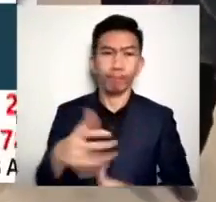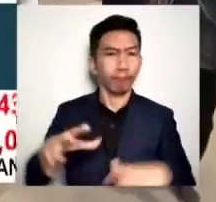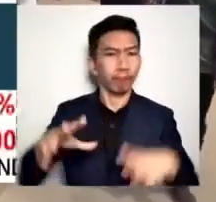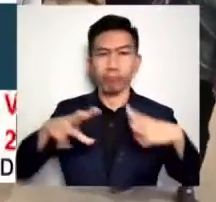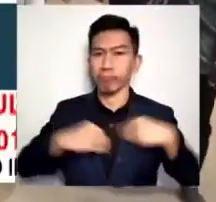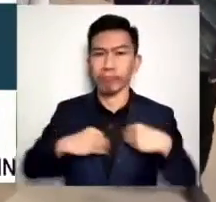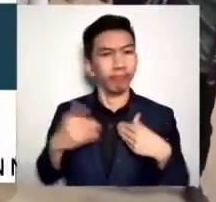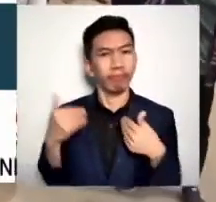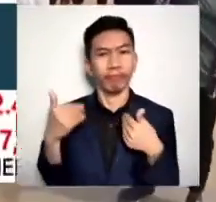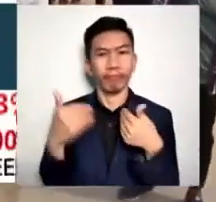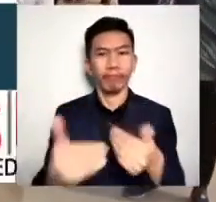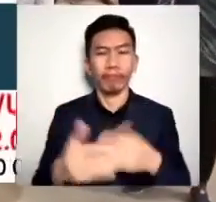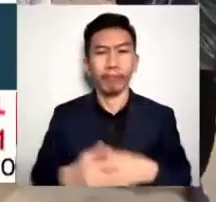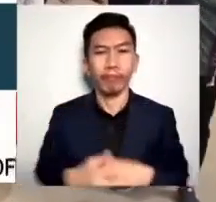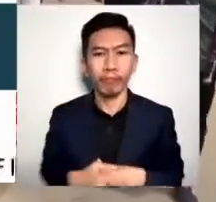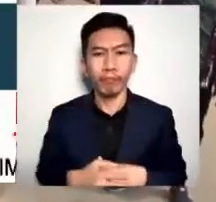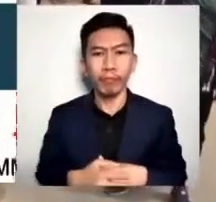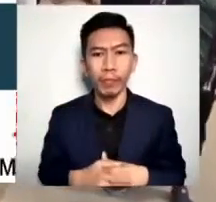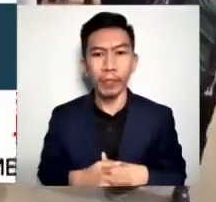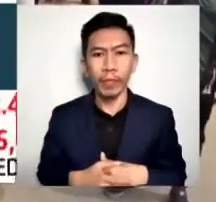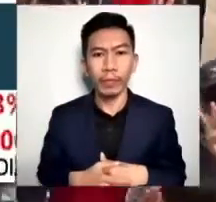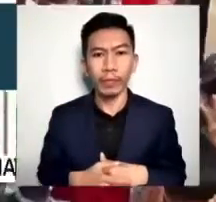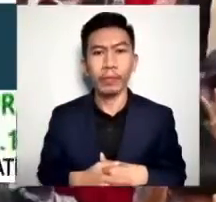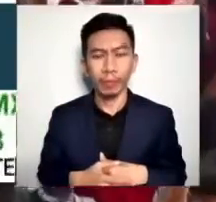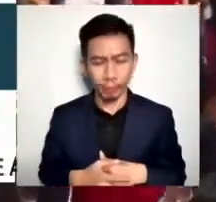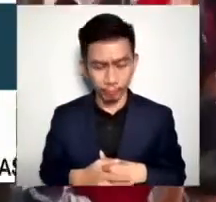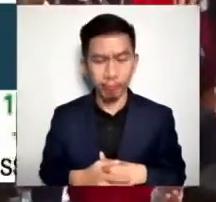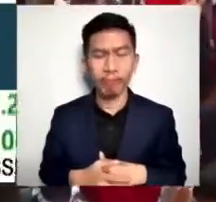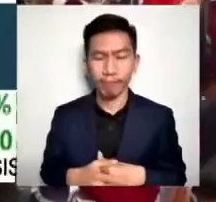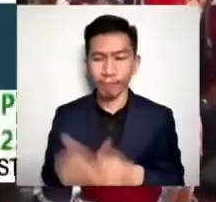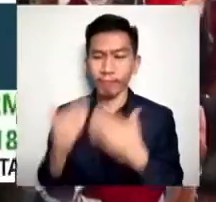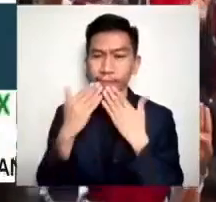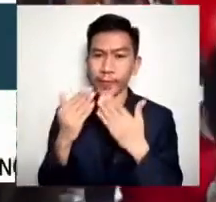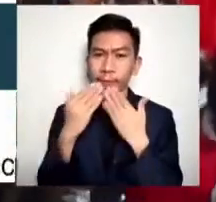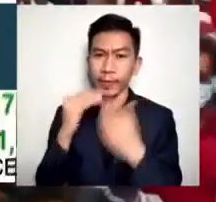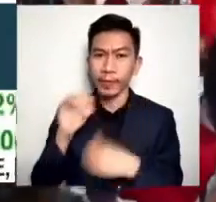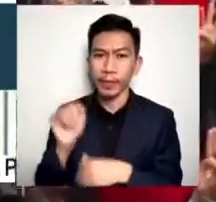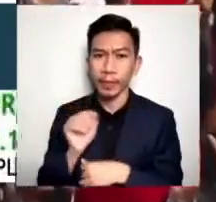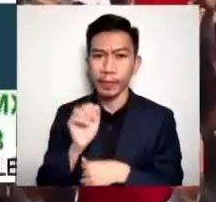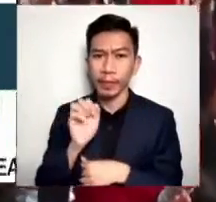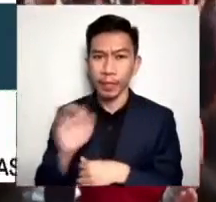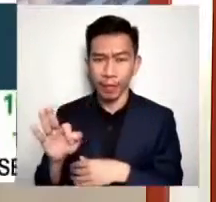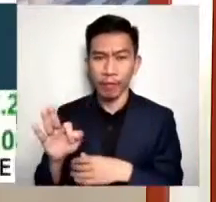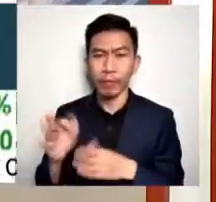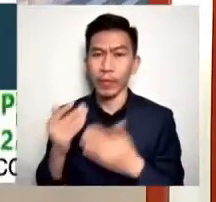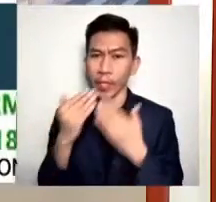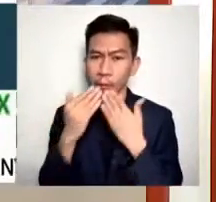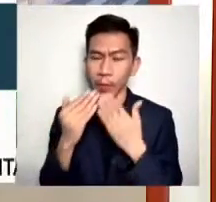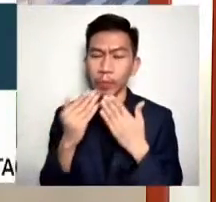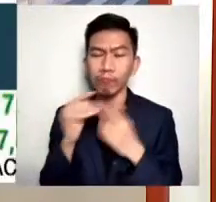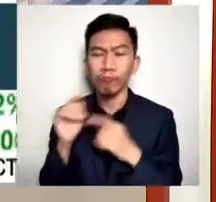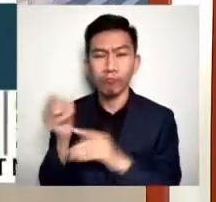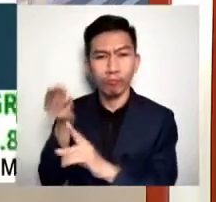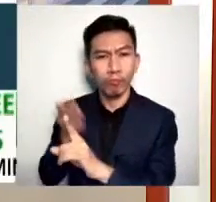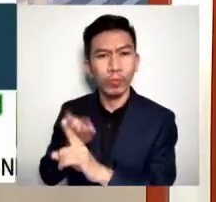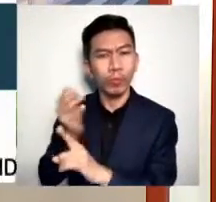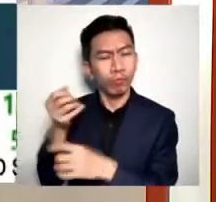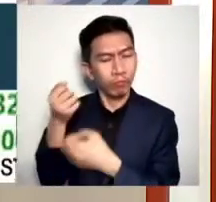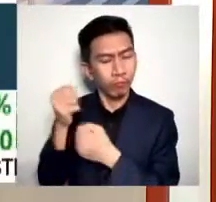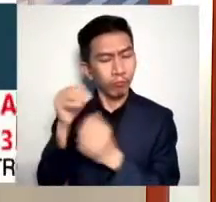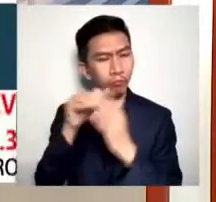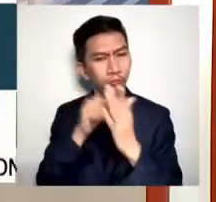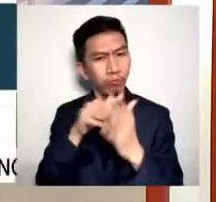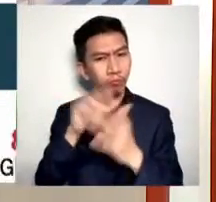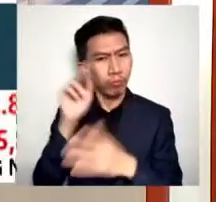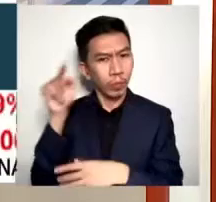of it. Well, we're going to have to leave it at that. Thank you for joining us today, Jeff. He's an activist there in Myanmar. You